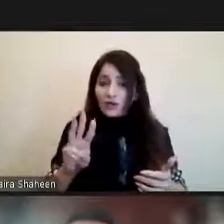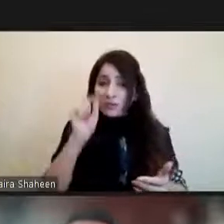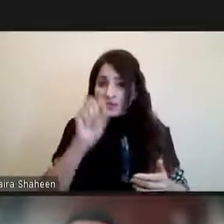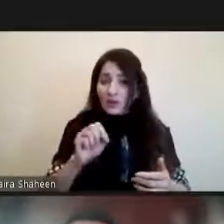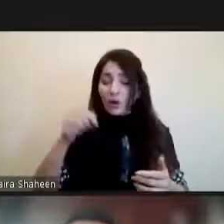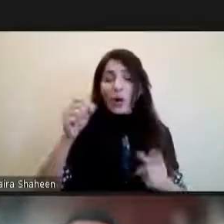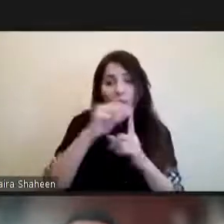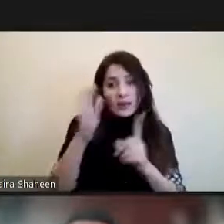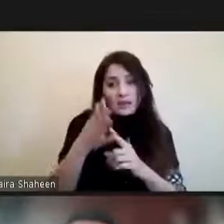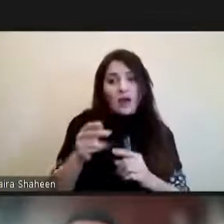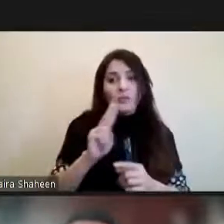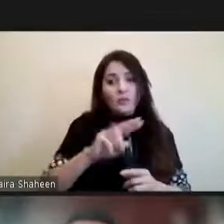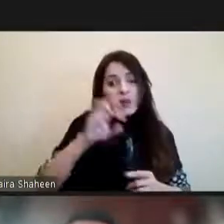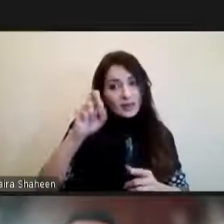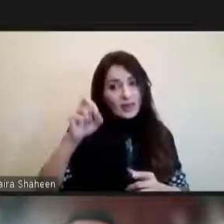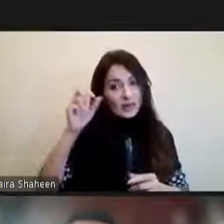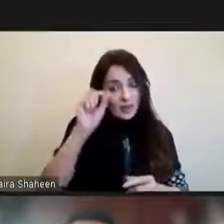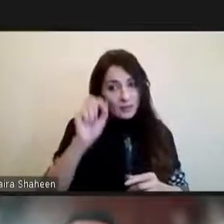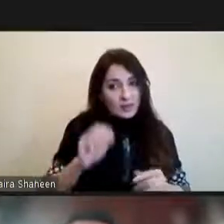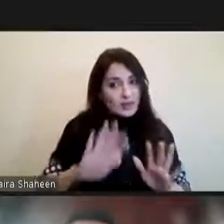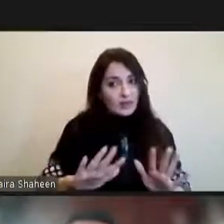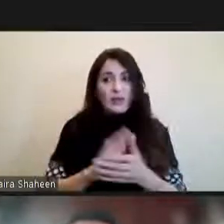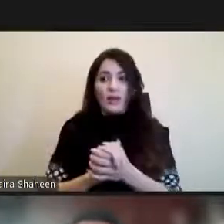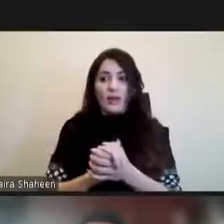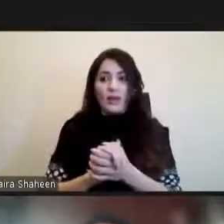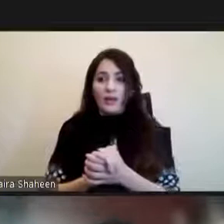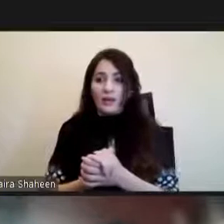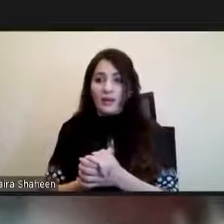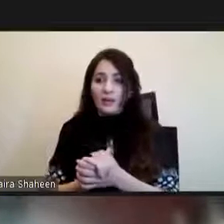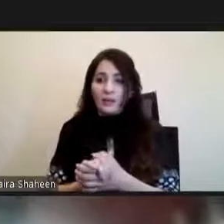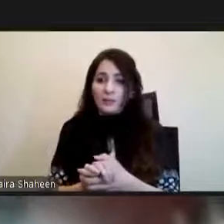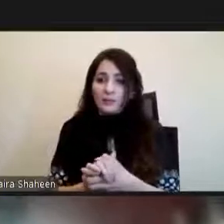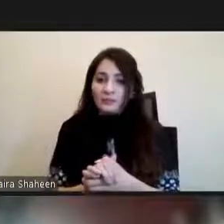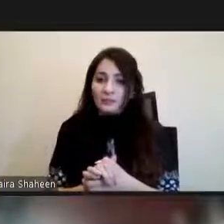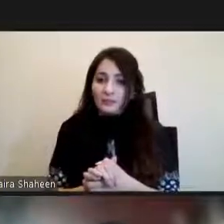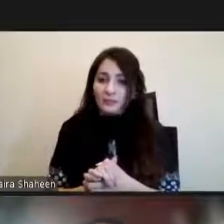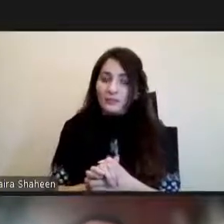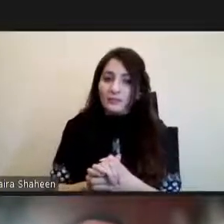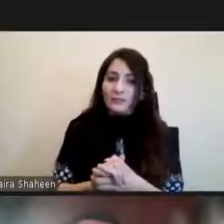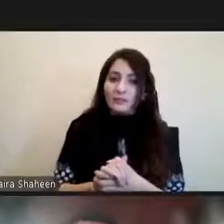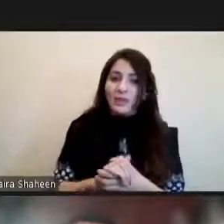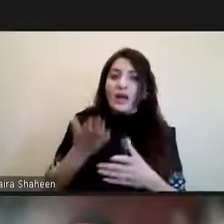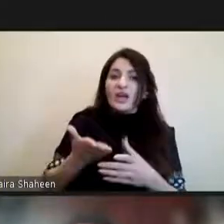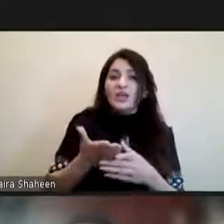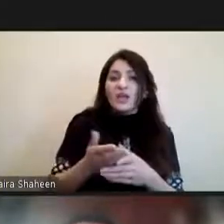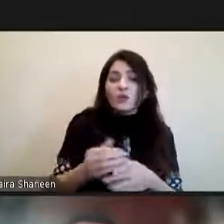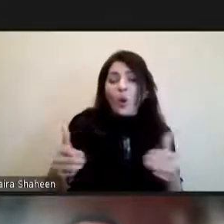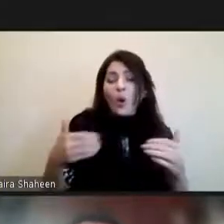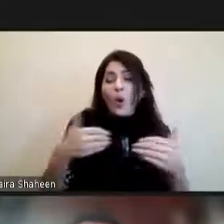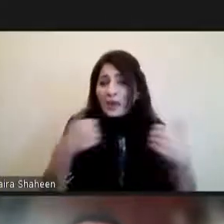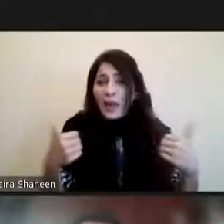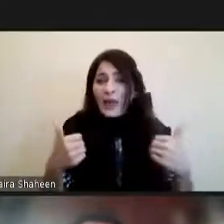28%. Now, what is interesting is that these gaps become larger when we look